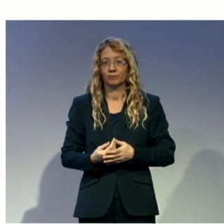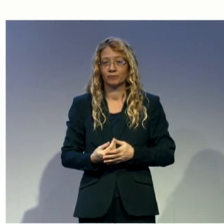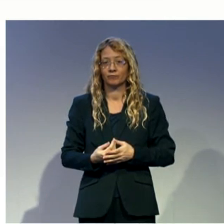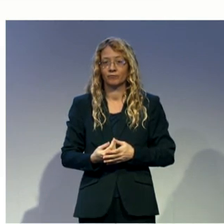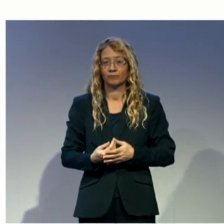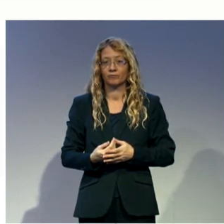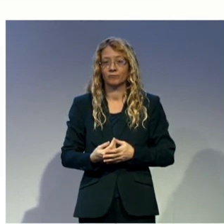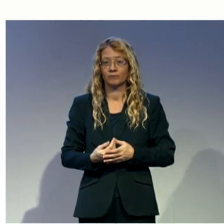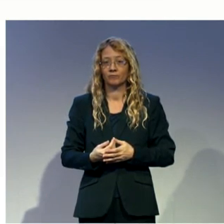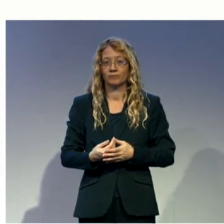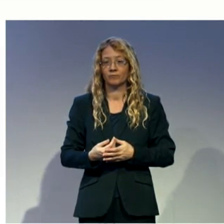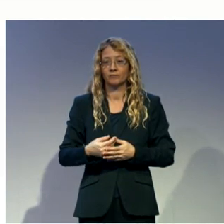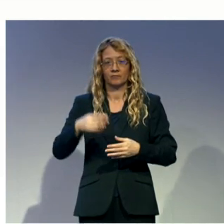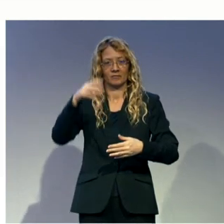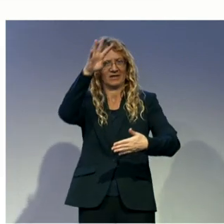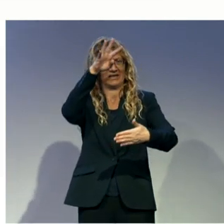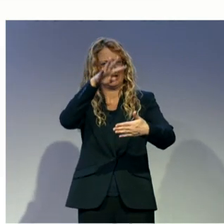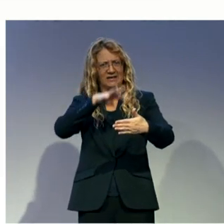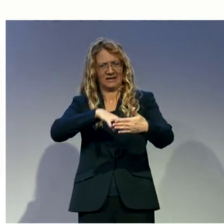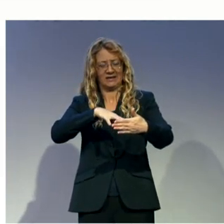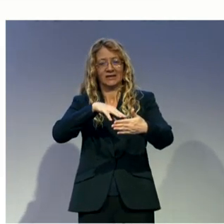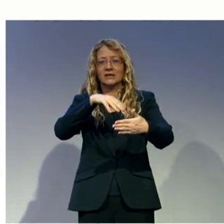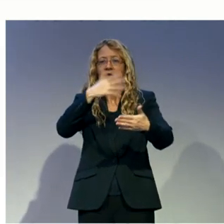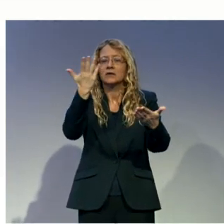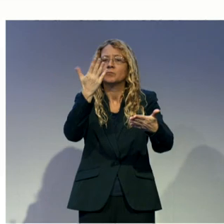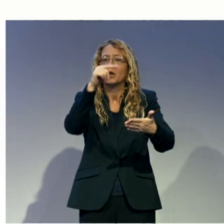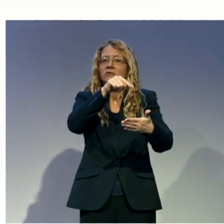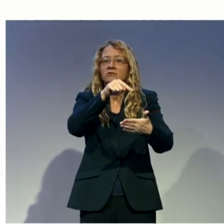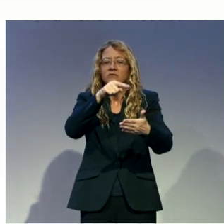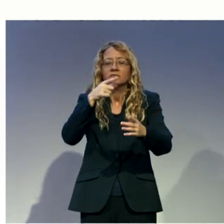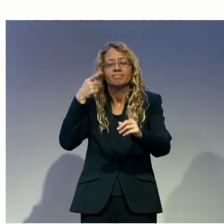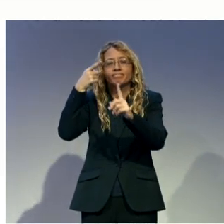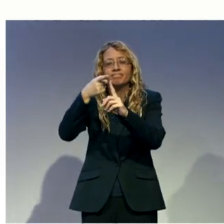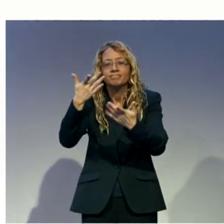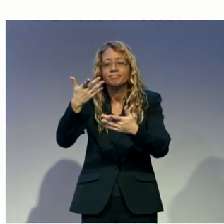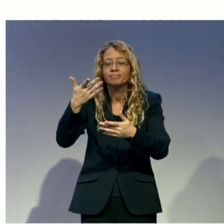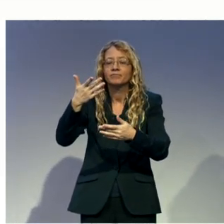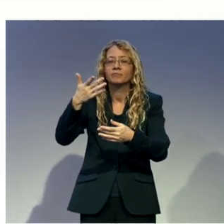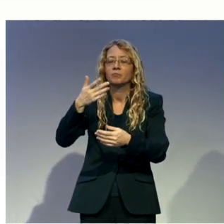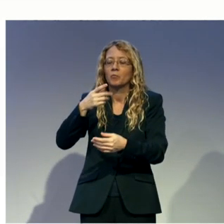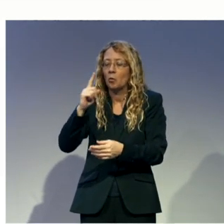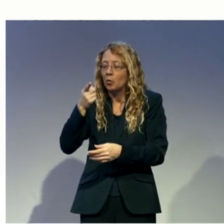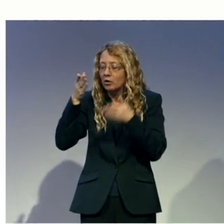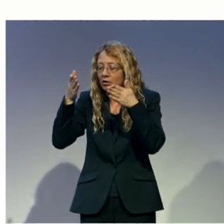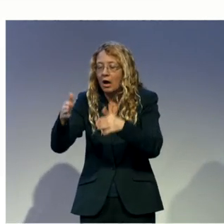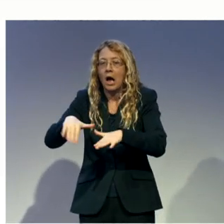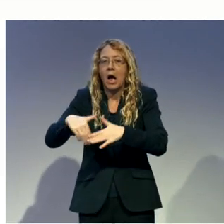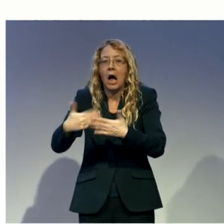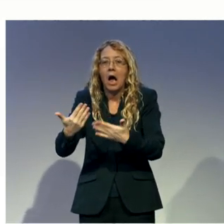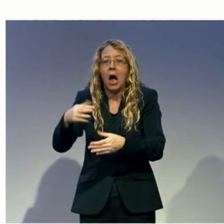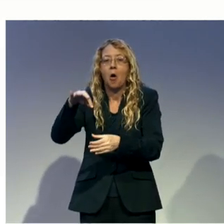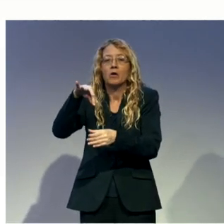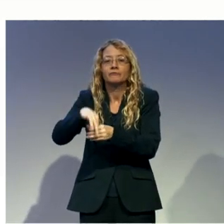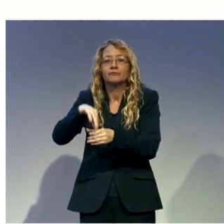Act and electoral procedure itself, about the right to vote or to be elected.